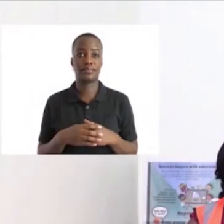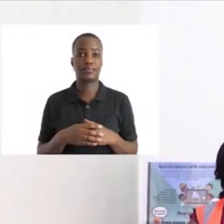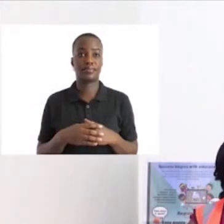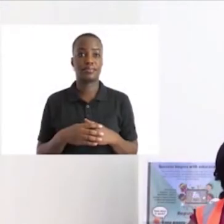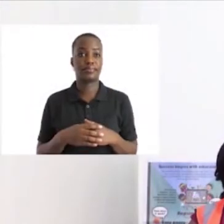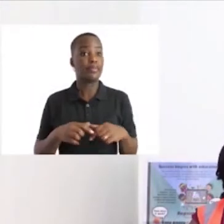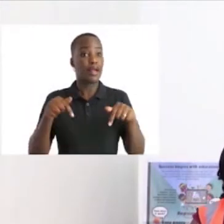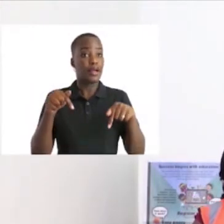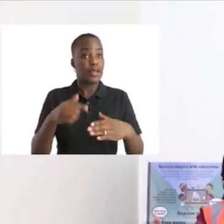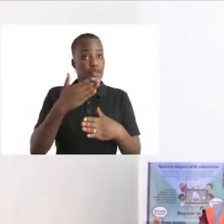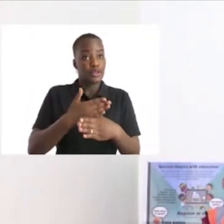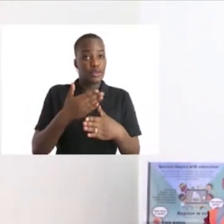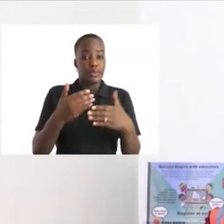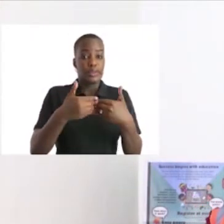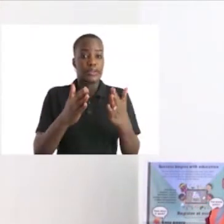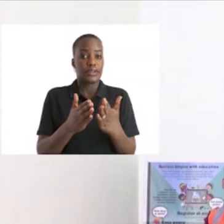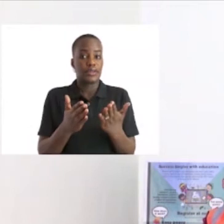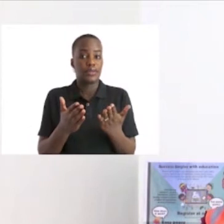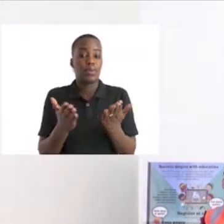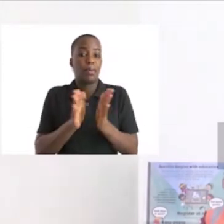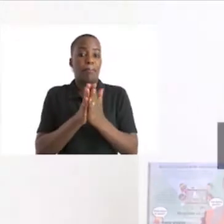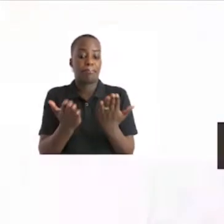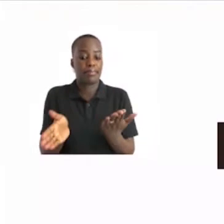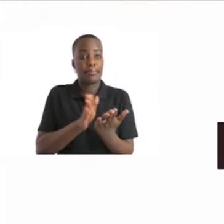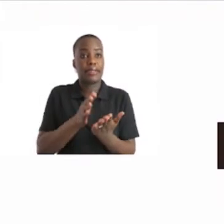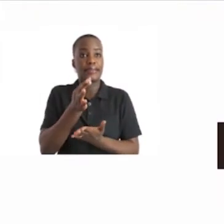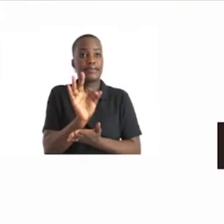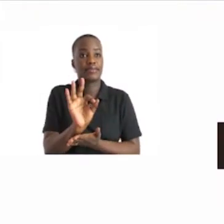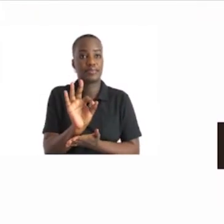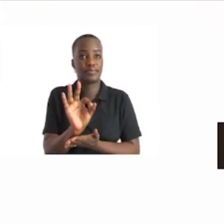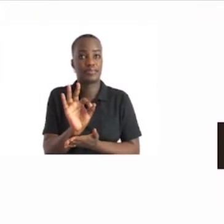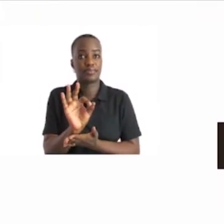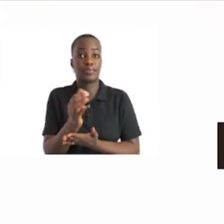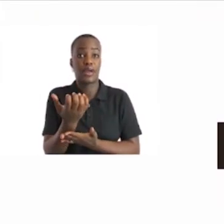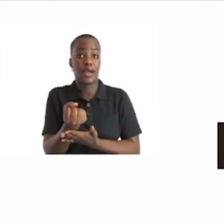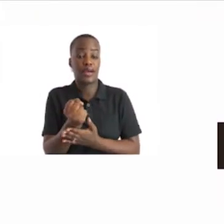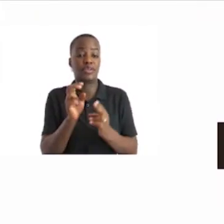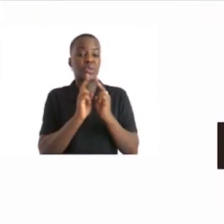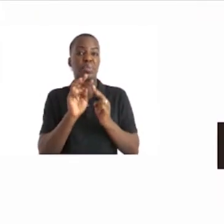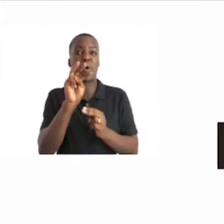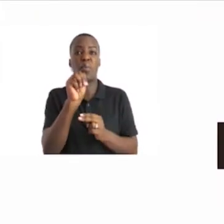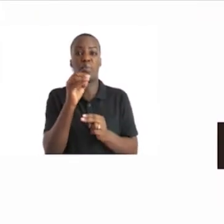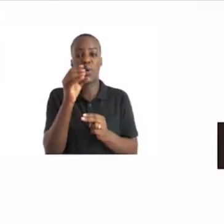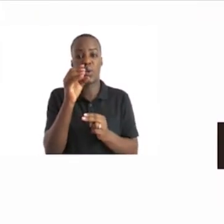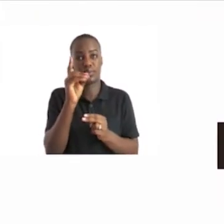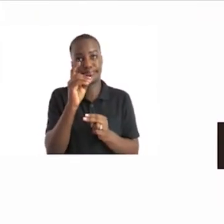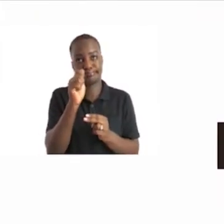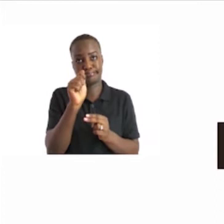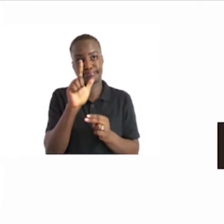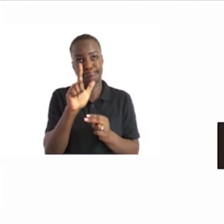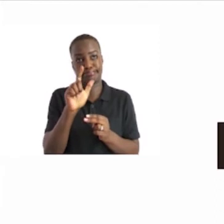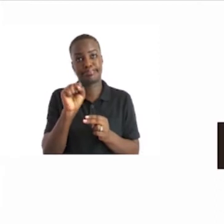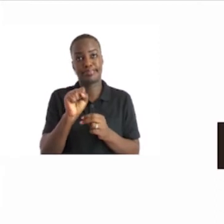Our first exercise can be found on page 9. Here we will be talking about models. Now, there